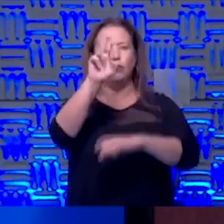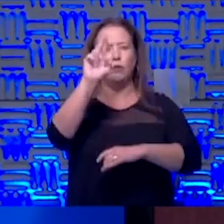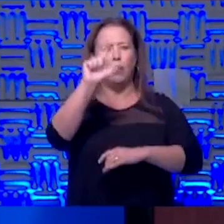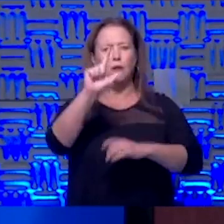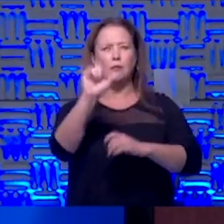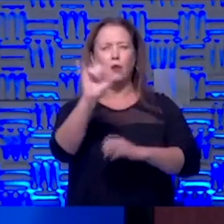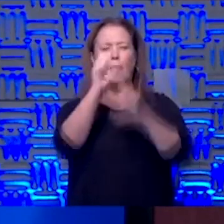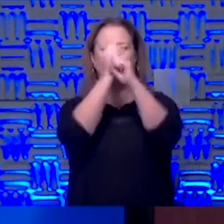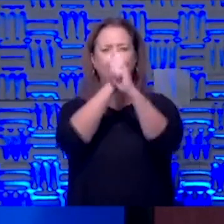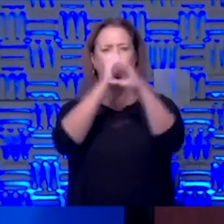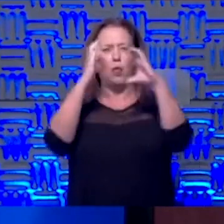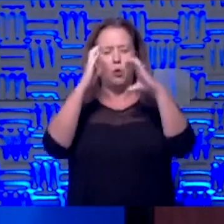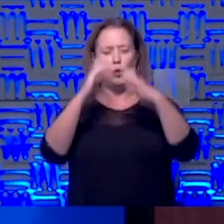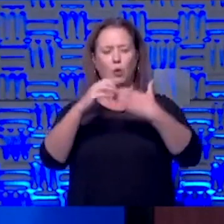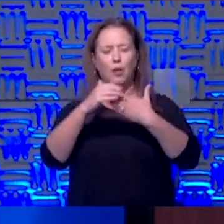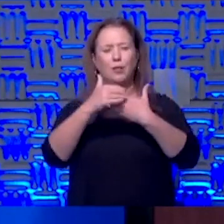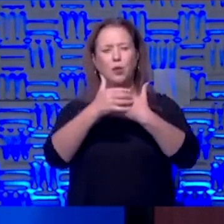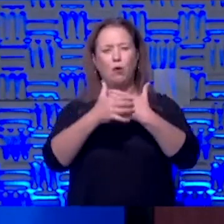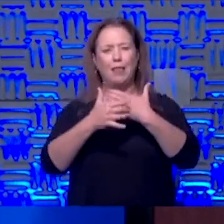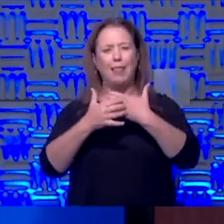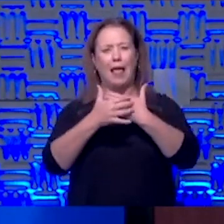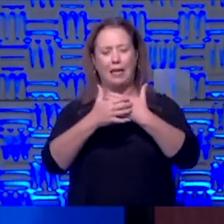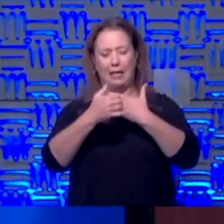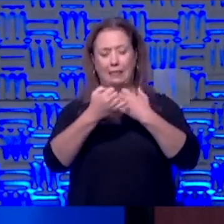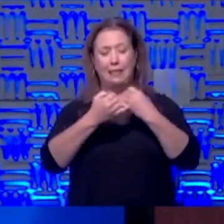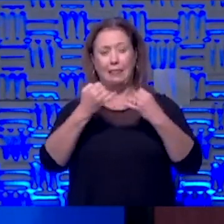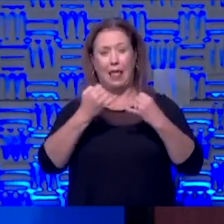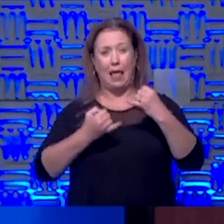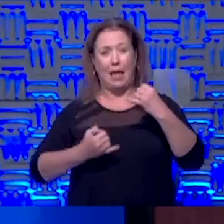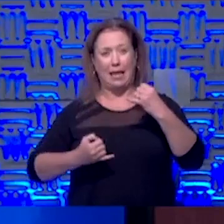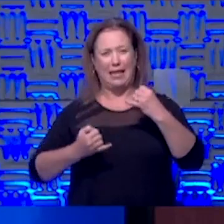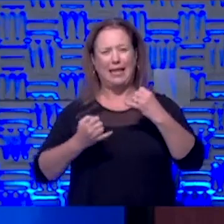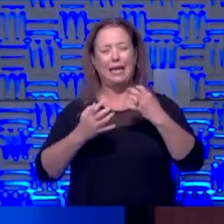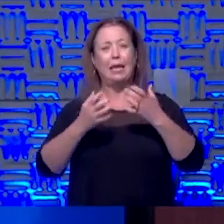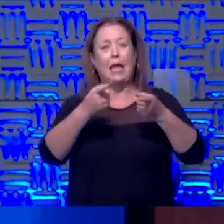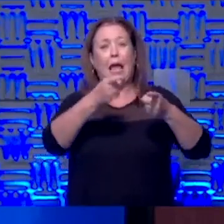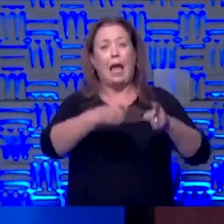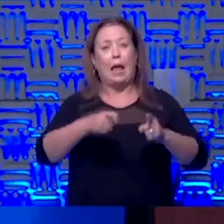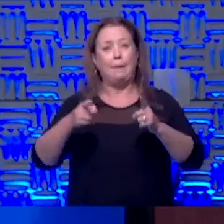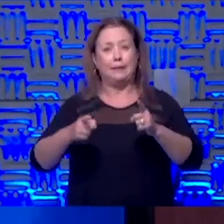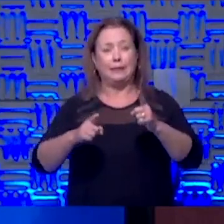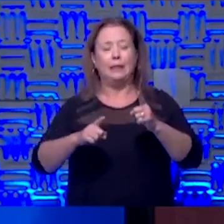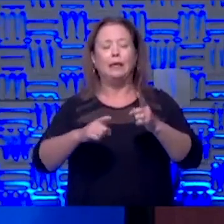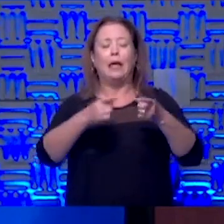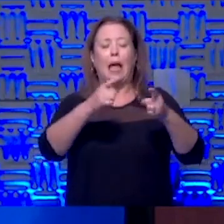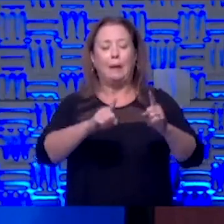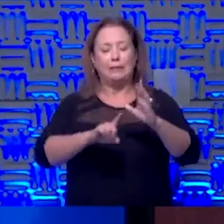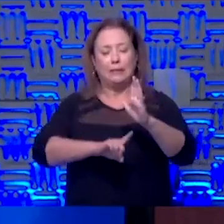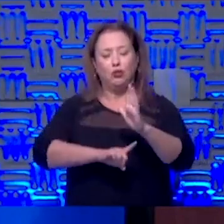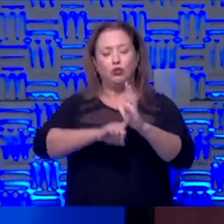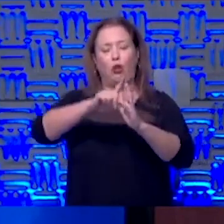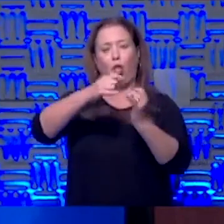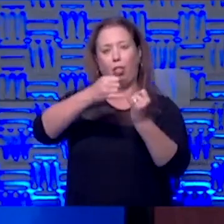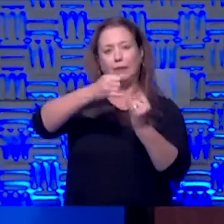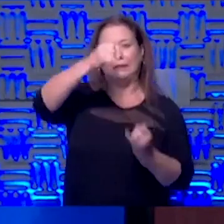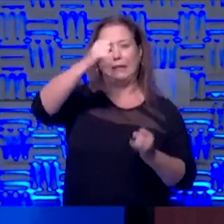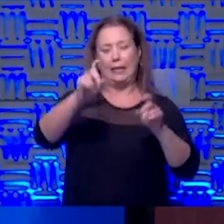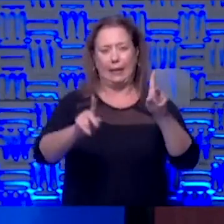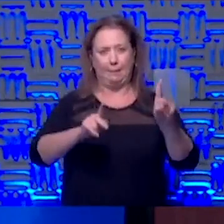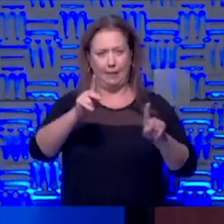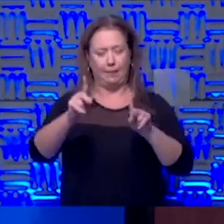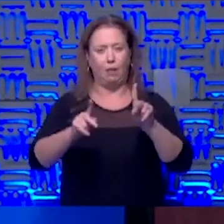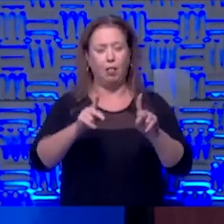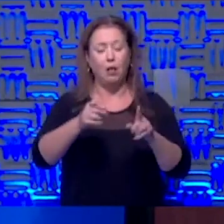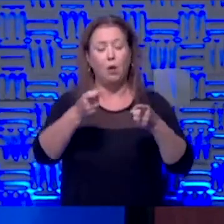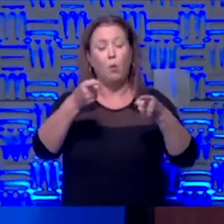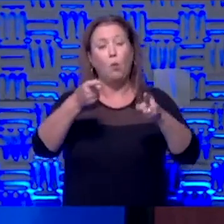if these little imperfections in the lining of the lung, which tend to happen more in tall, skinny people, like me, and